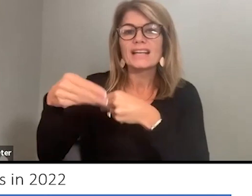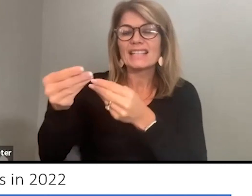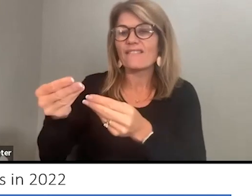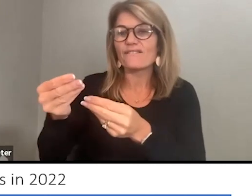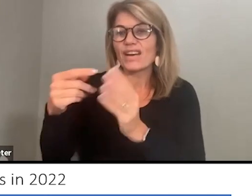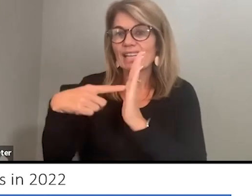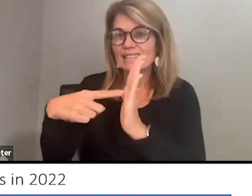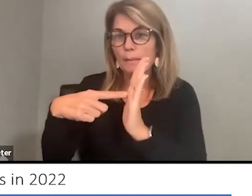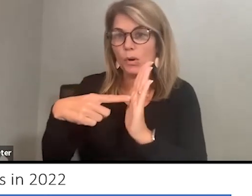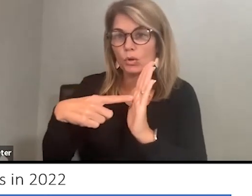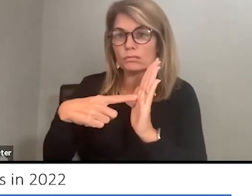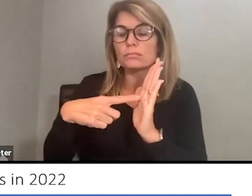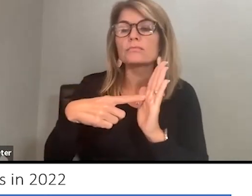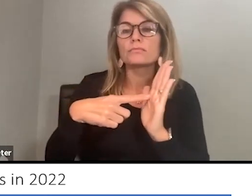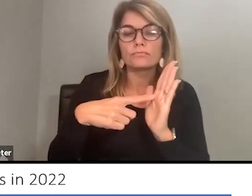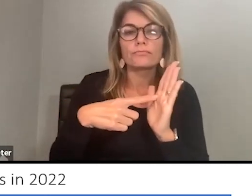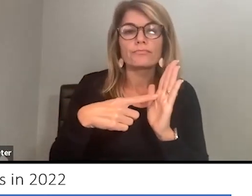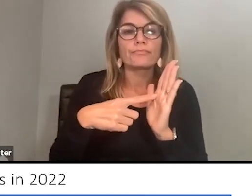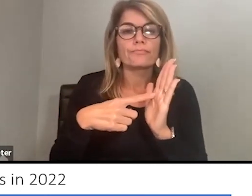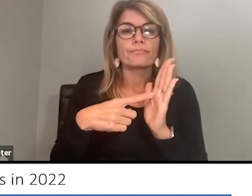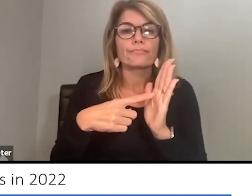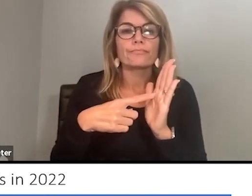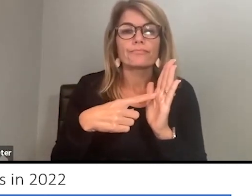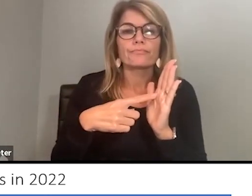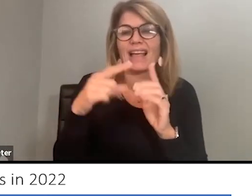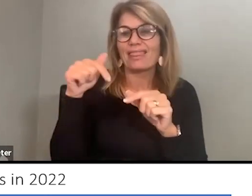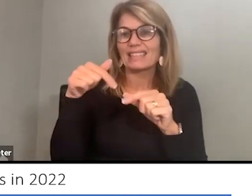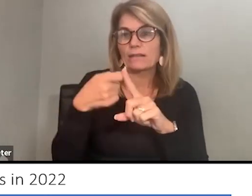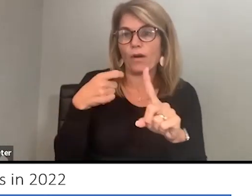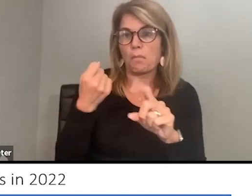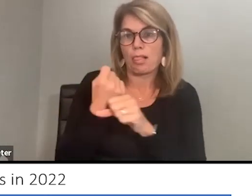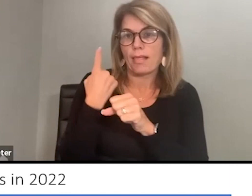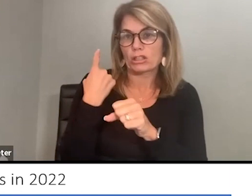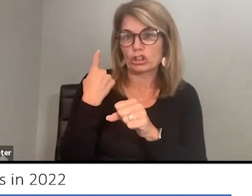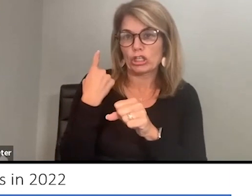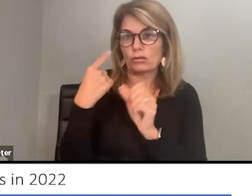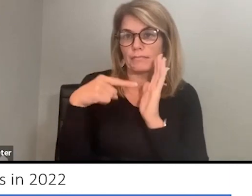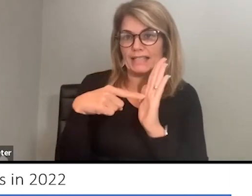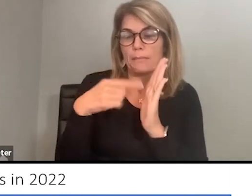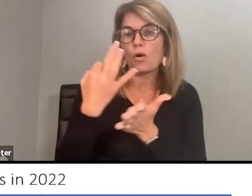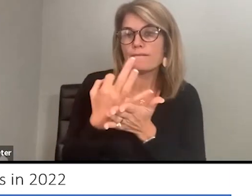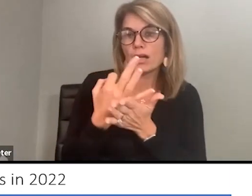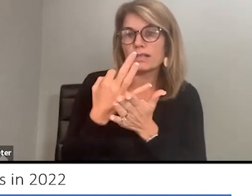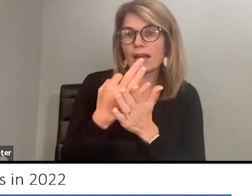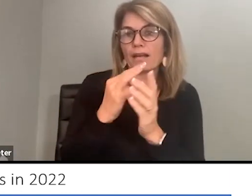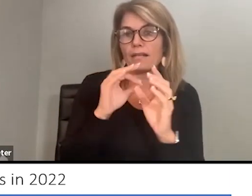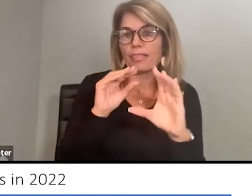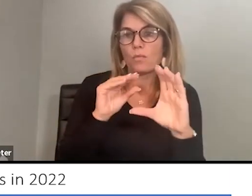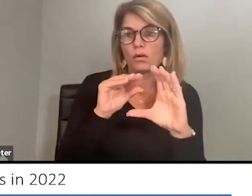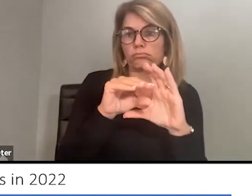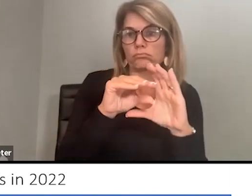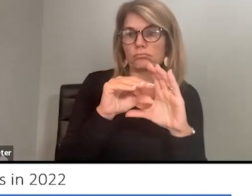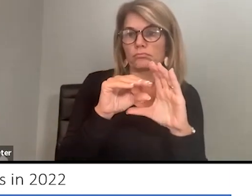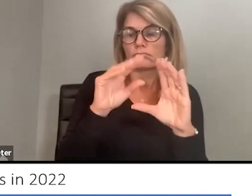these that were attended to or addressed in 2022, we had funding that went to develop